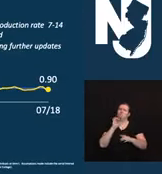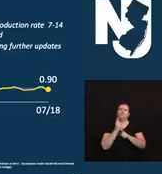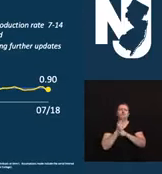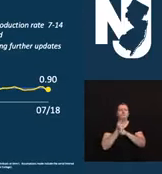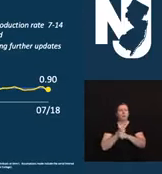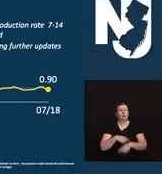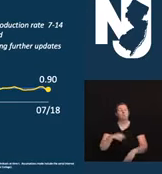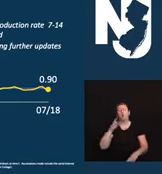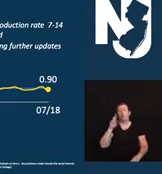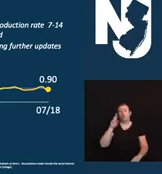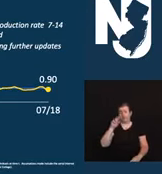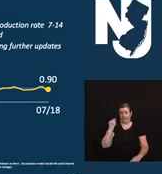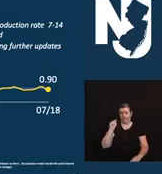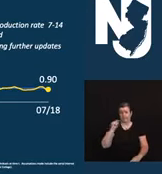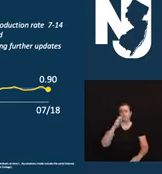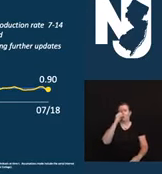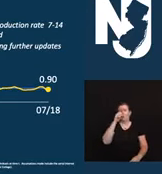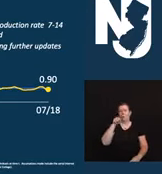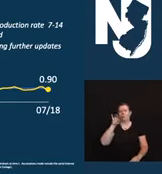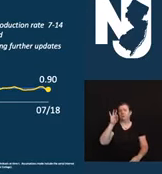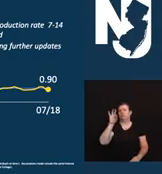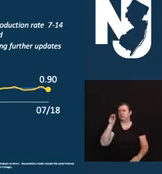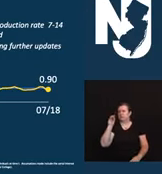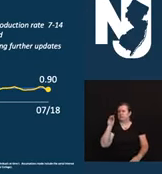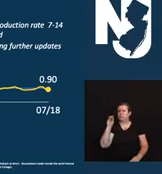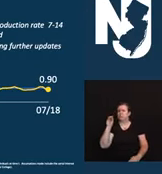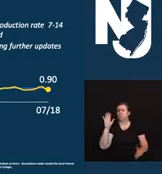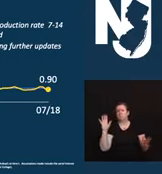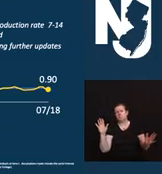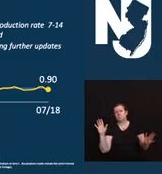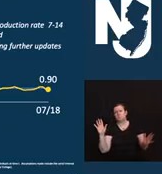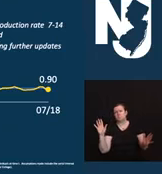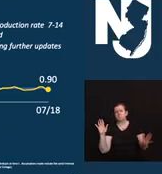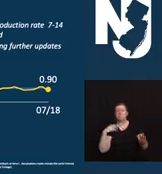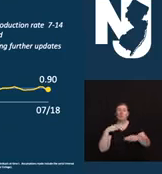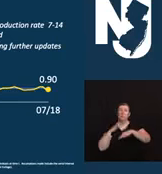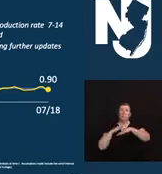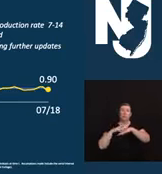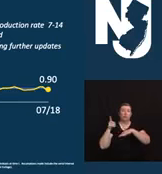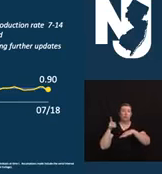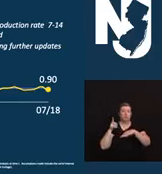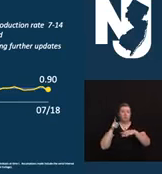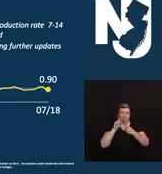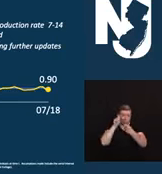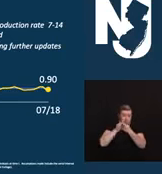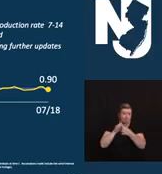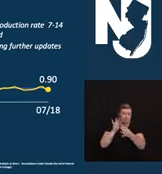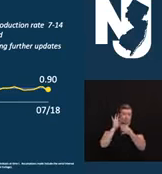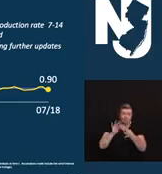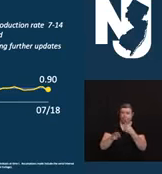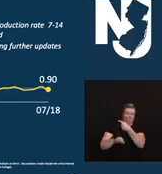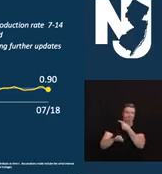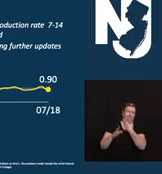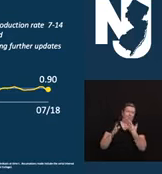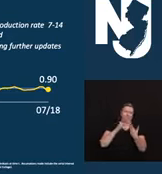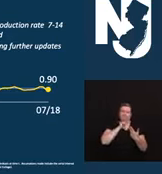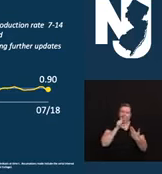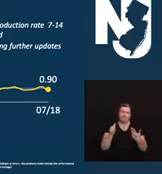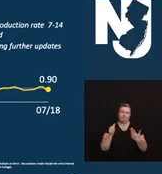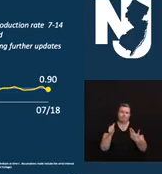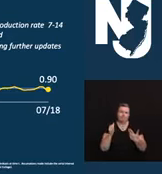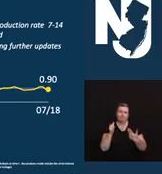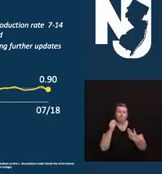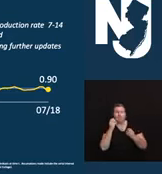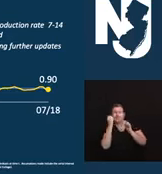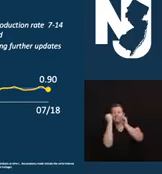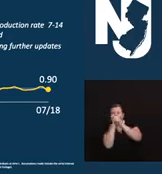at 0.90. I want to warn that may not actually, given the data challenges that